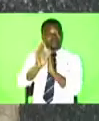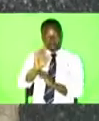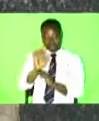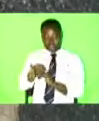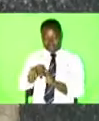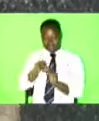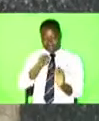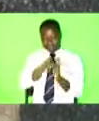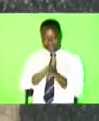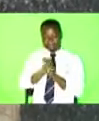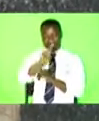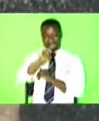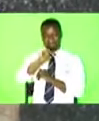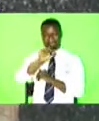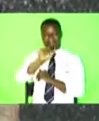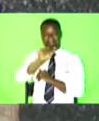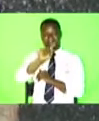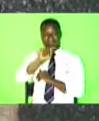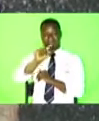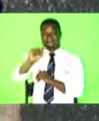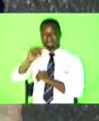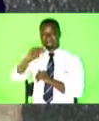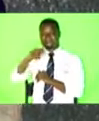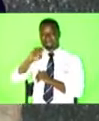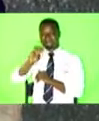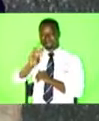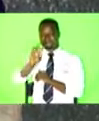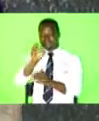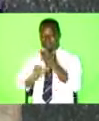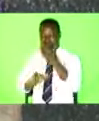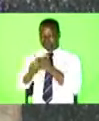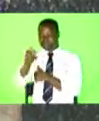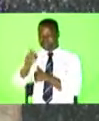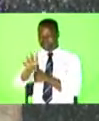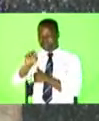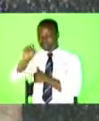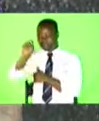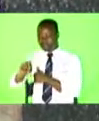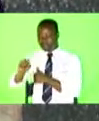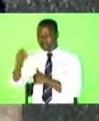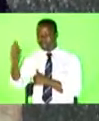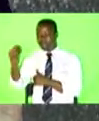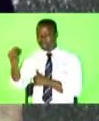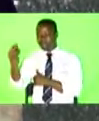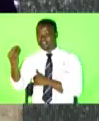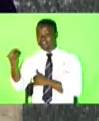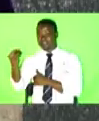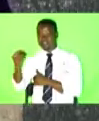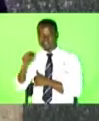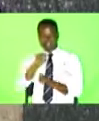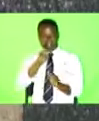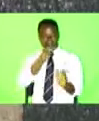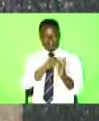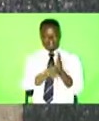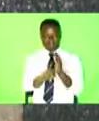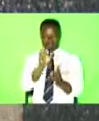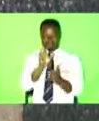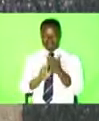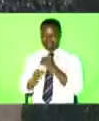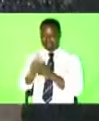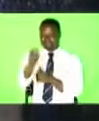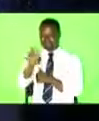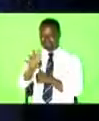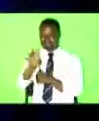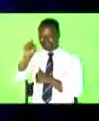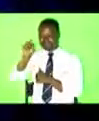Matthew 24, verse 14. Matthew 24 and verse